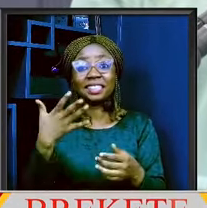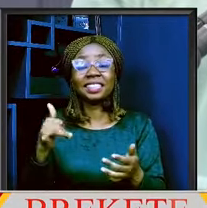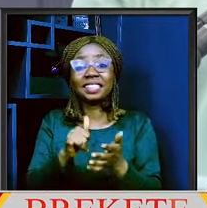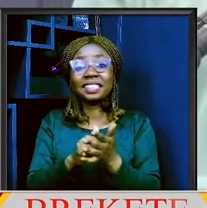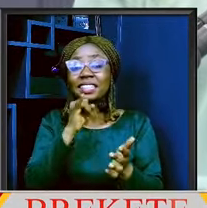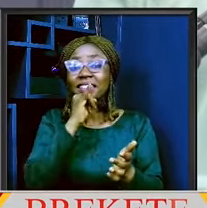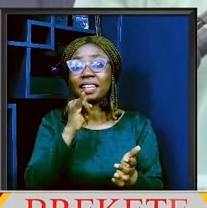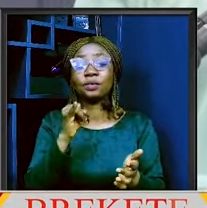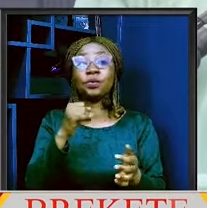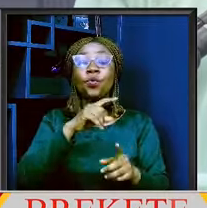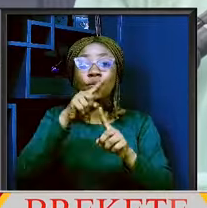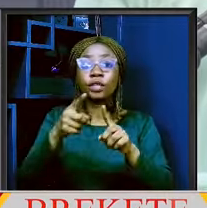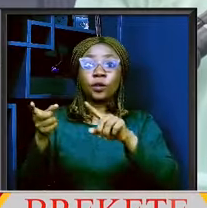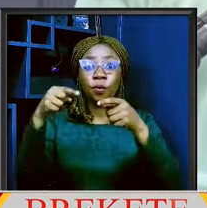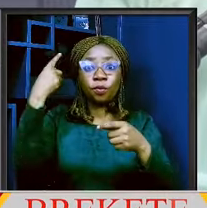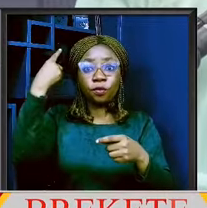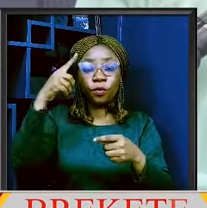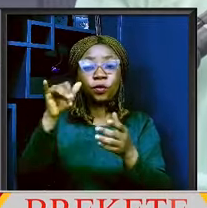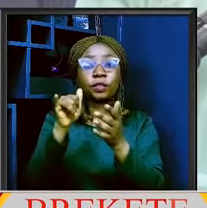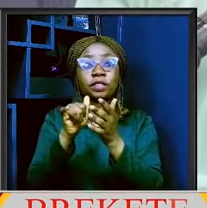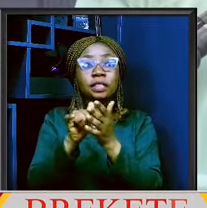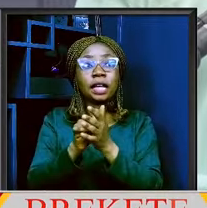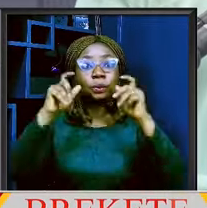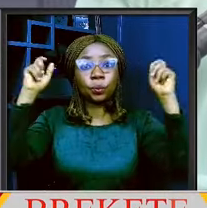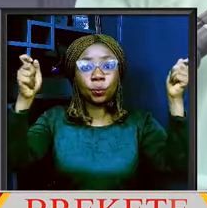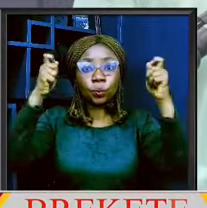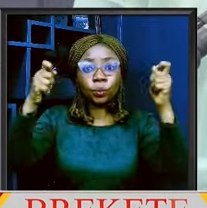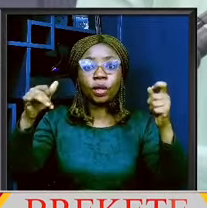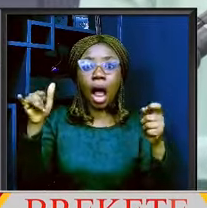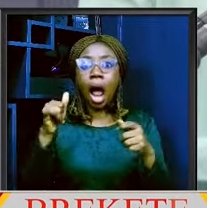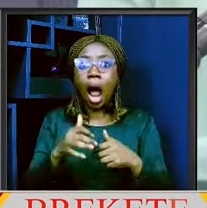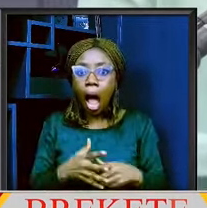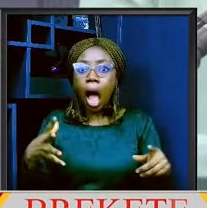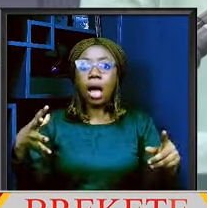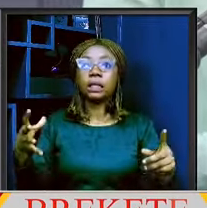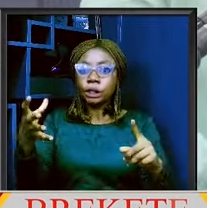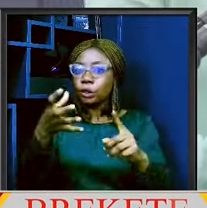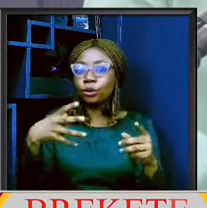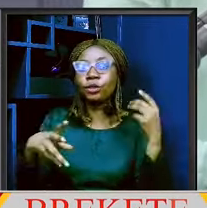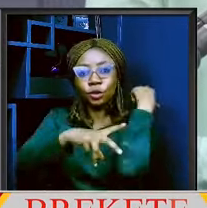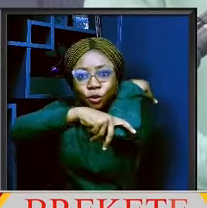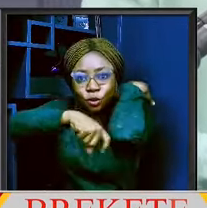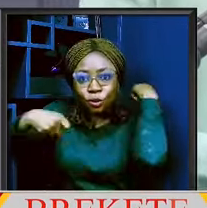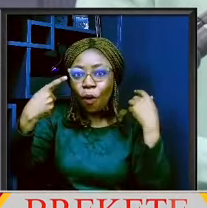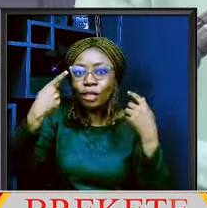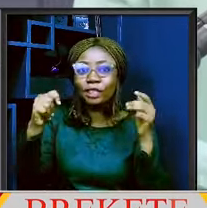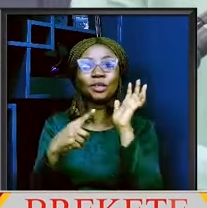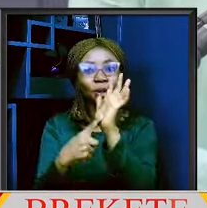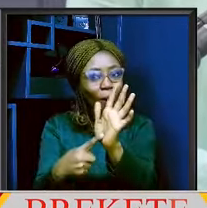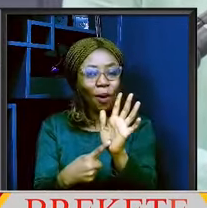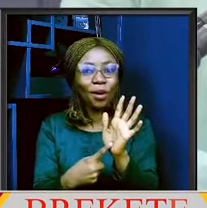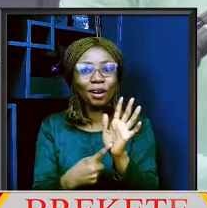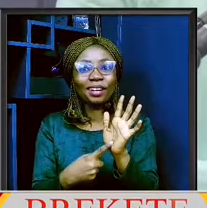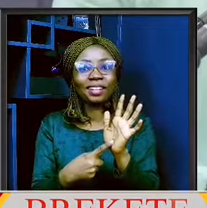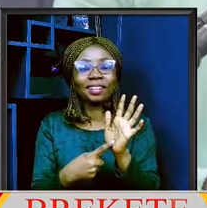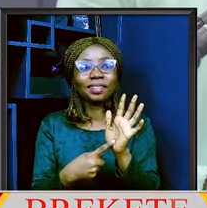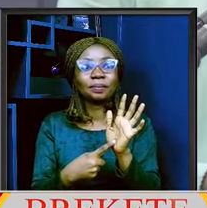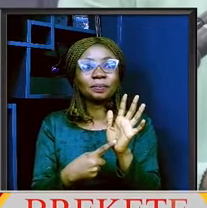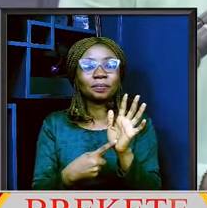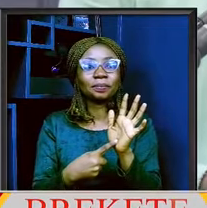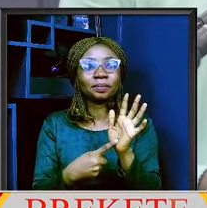he came for the occasion, in fact, he stole the show. Yeah, he stole the show.